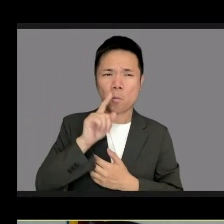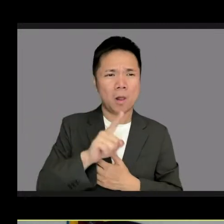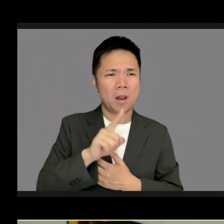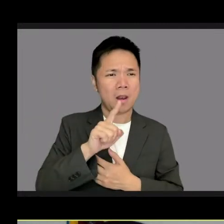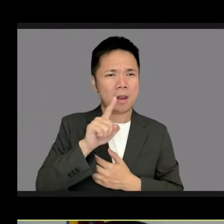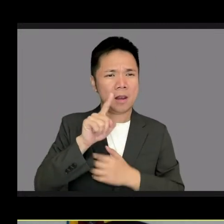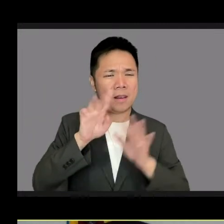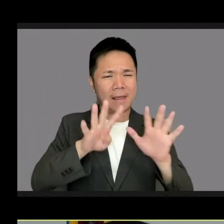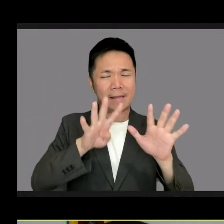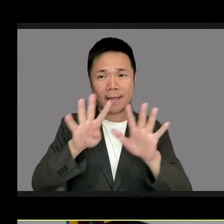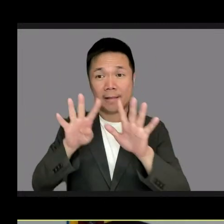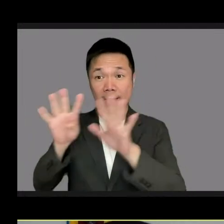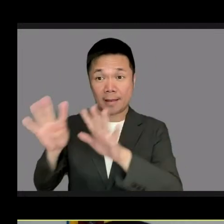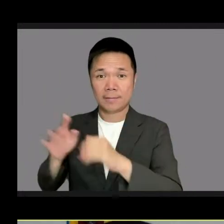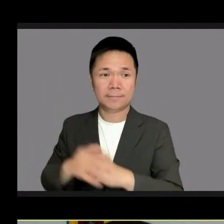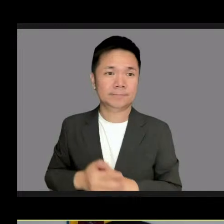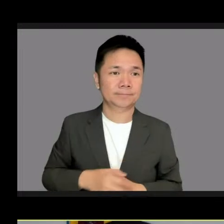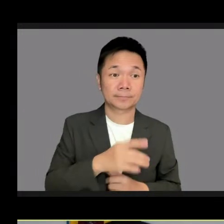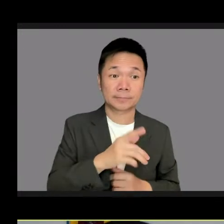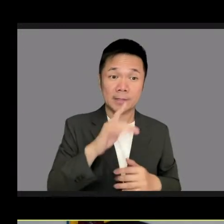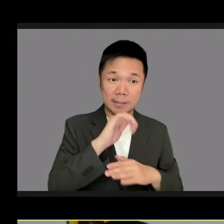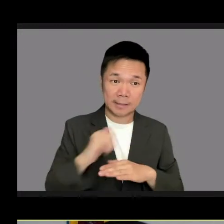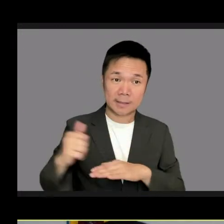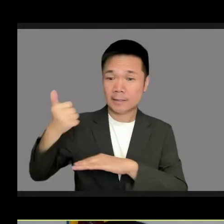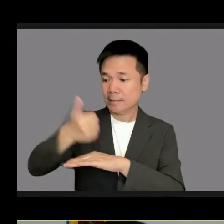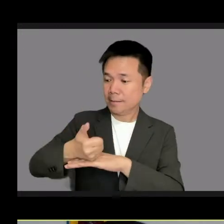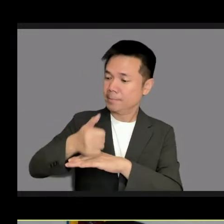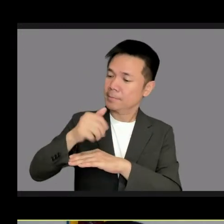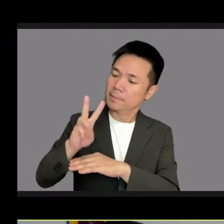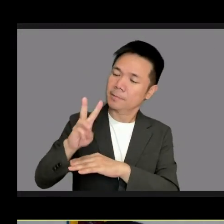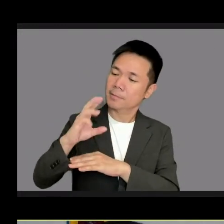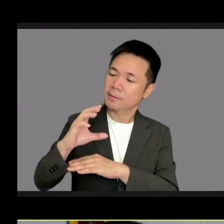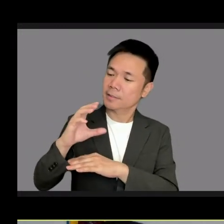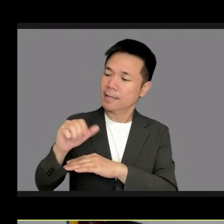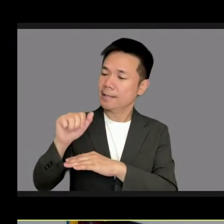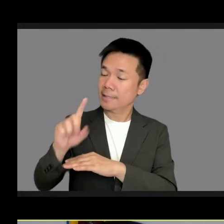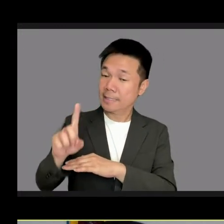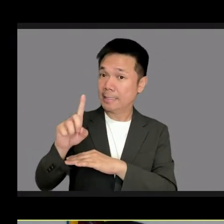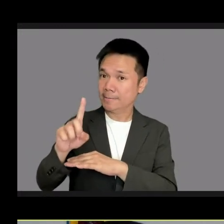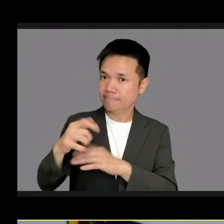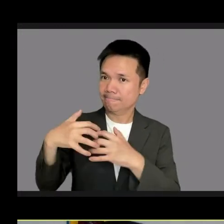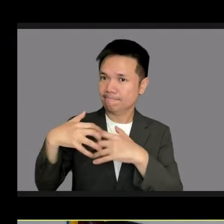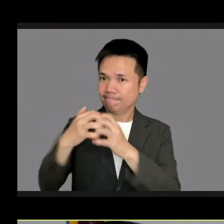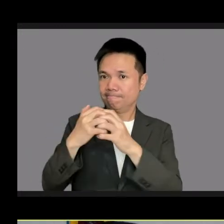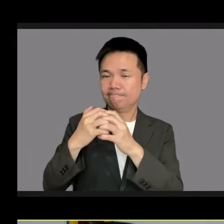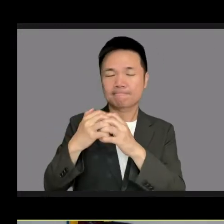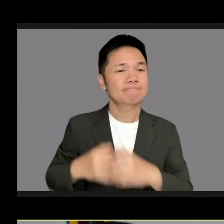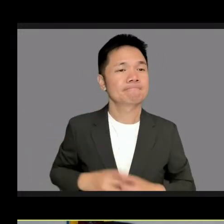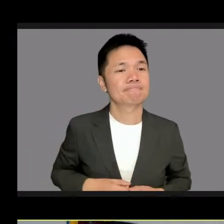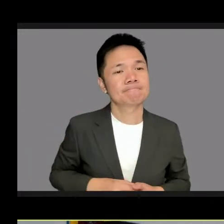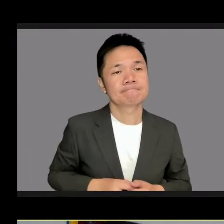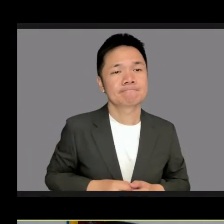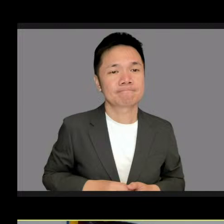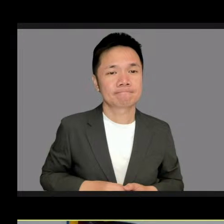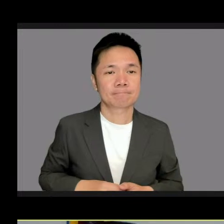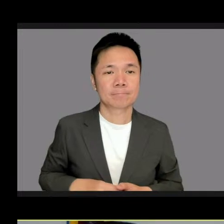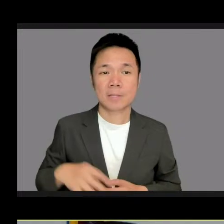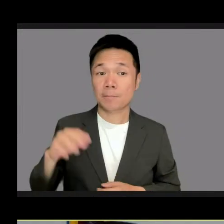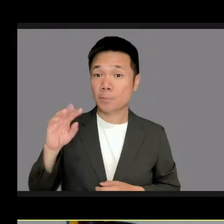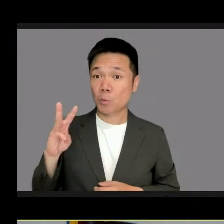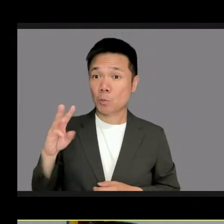1999 when WCAG 1 came into existence. And at that time, the